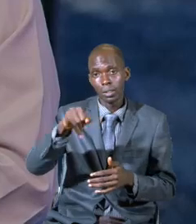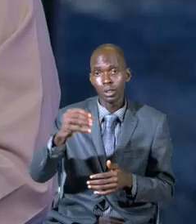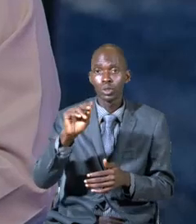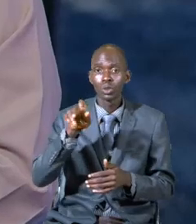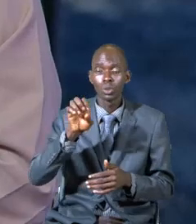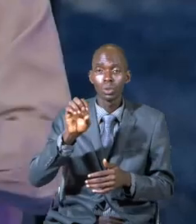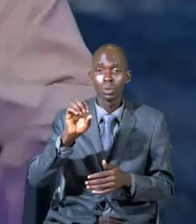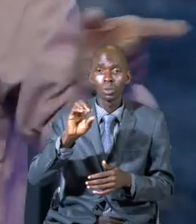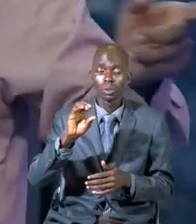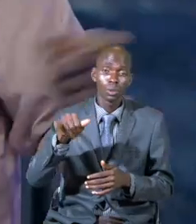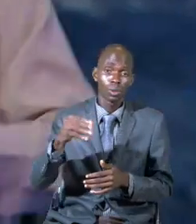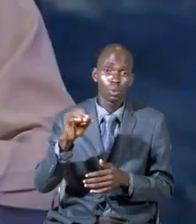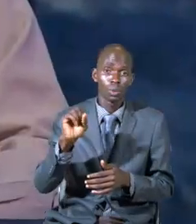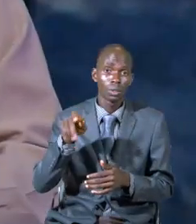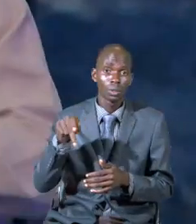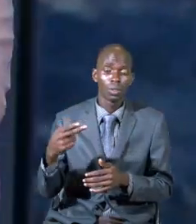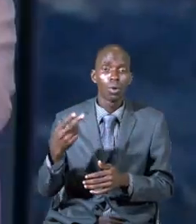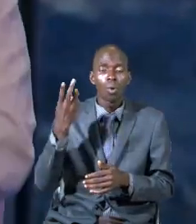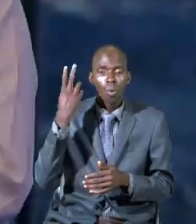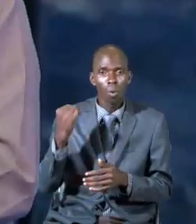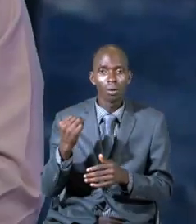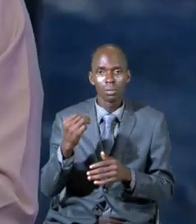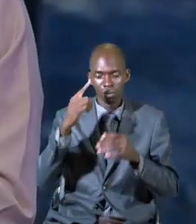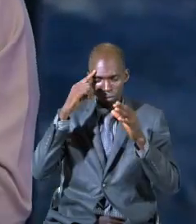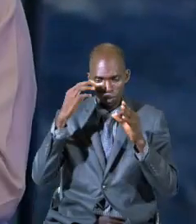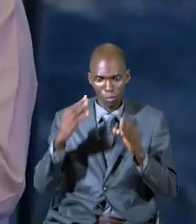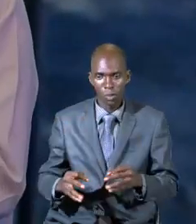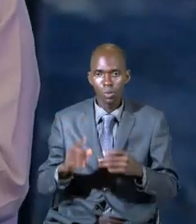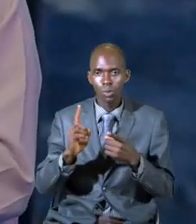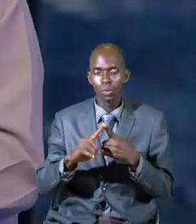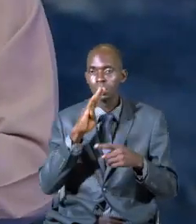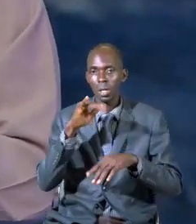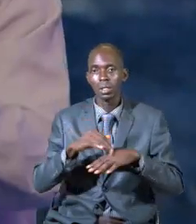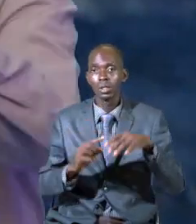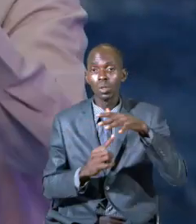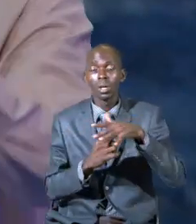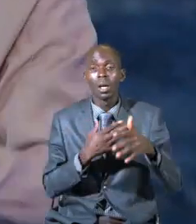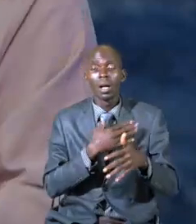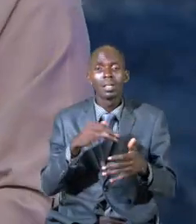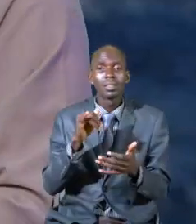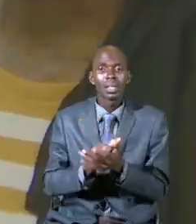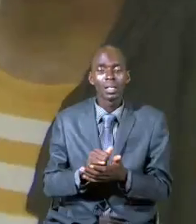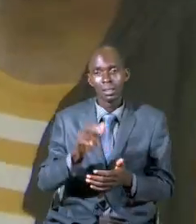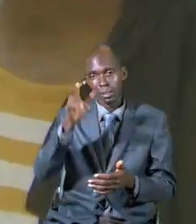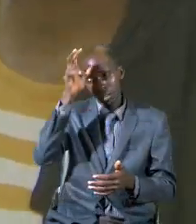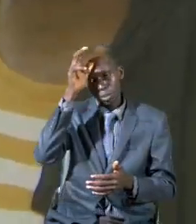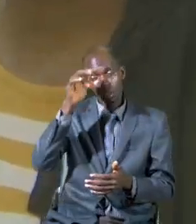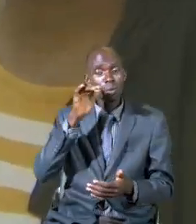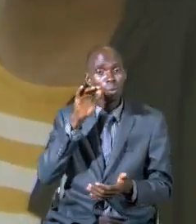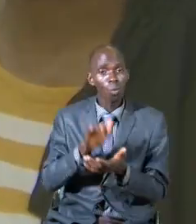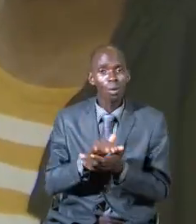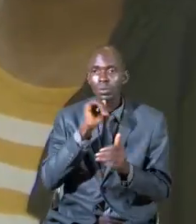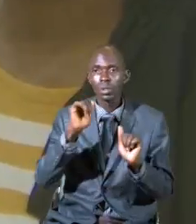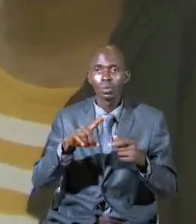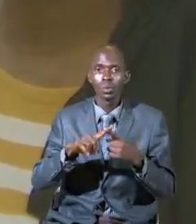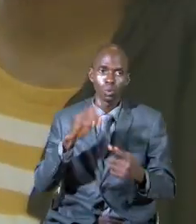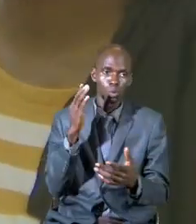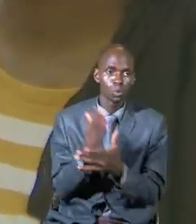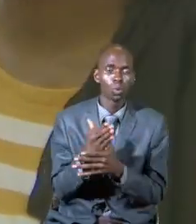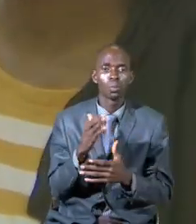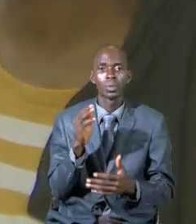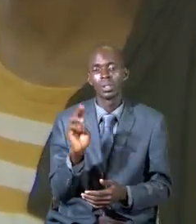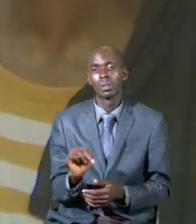for the top. And Potiphar's wife could not stop him. Nobody will stop you.